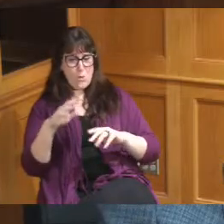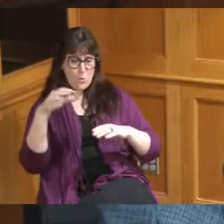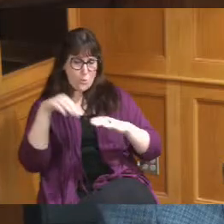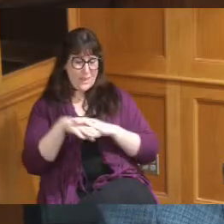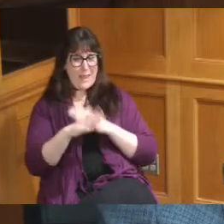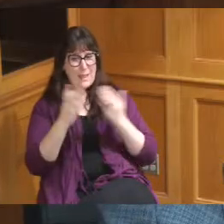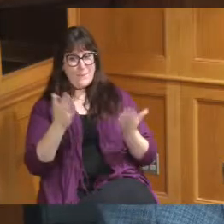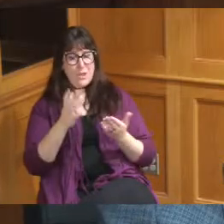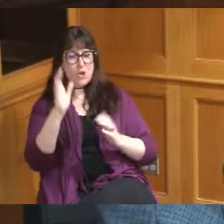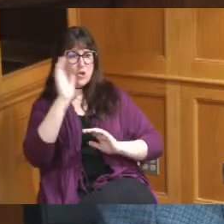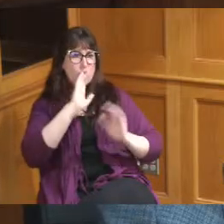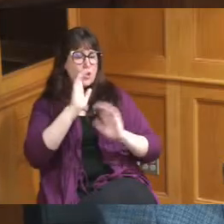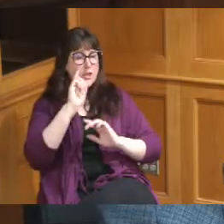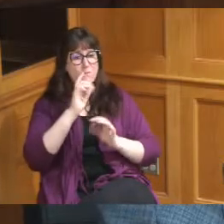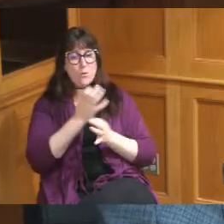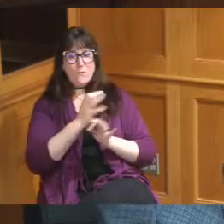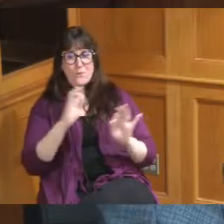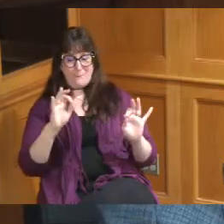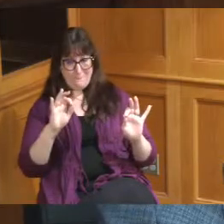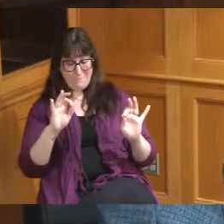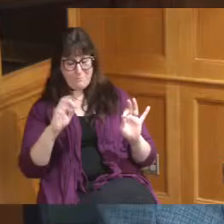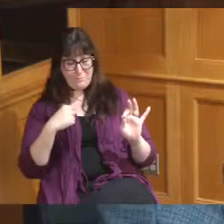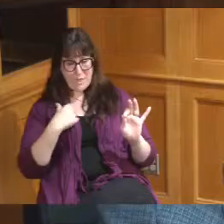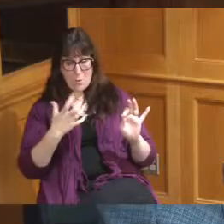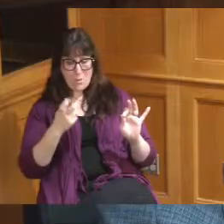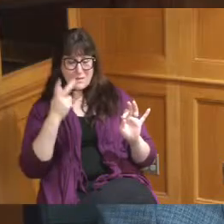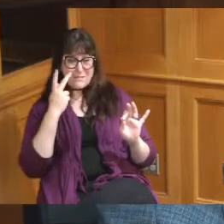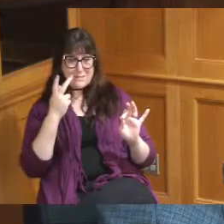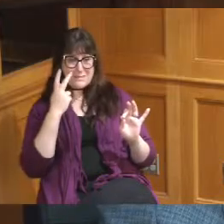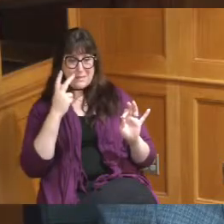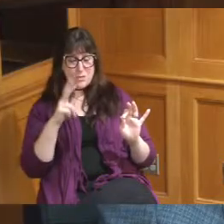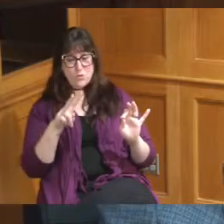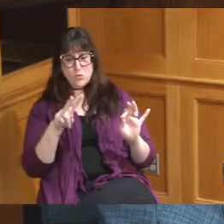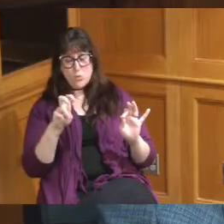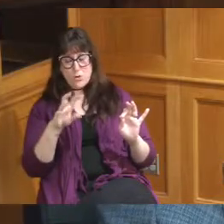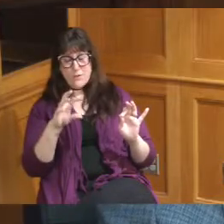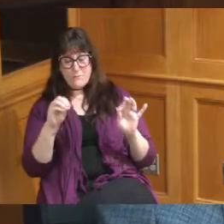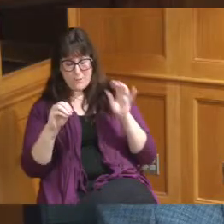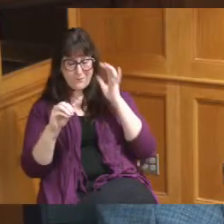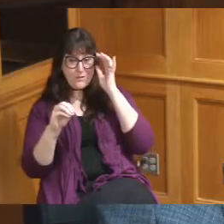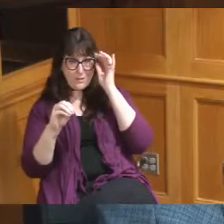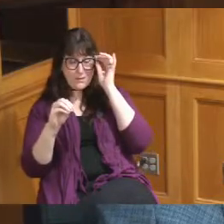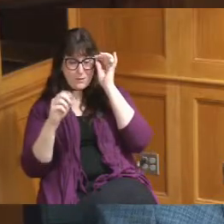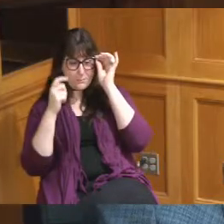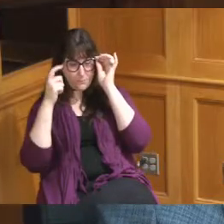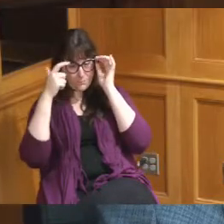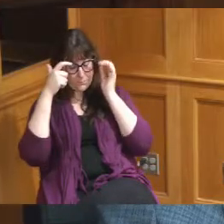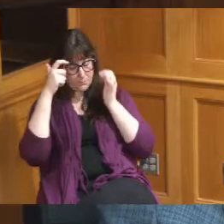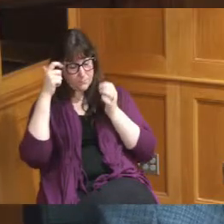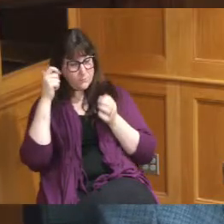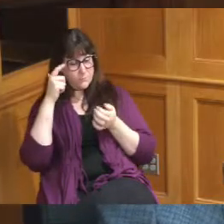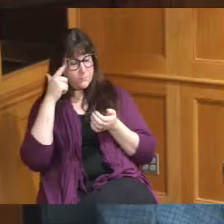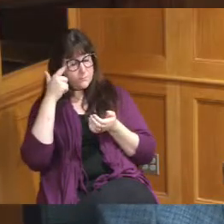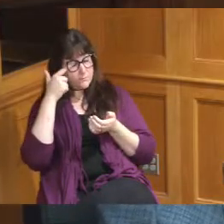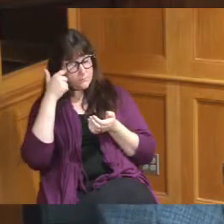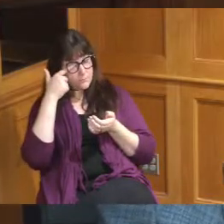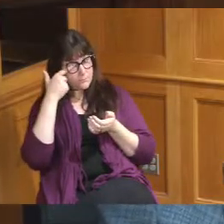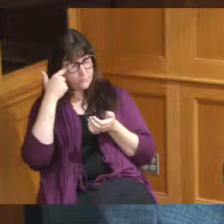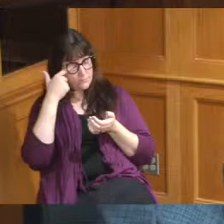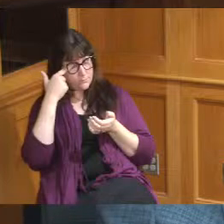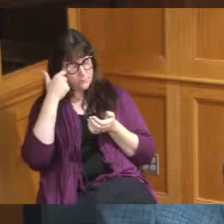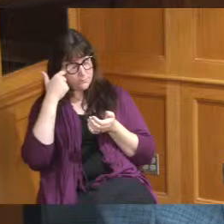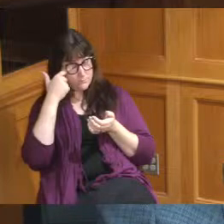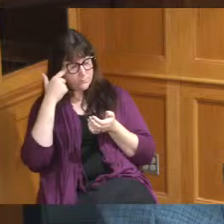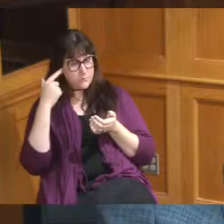freedom. I'd like to see the 250, I'd like to see a placard go up on the